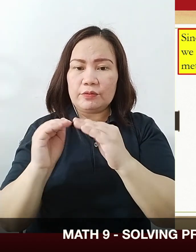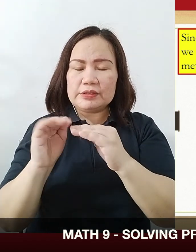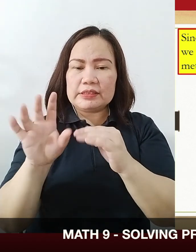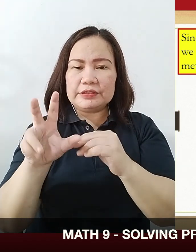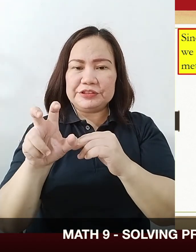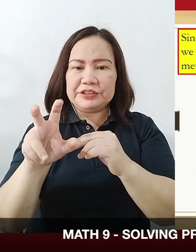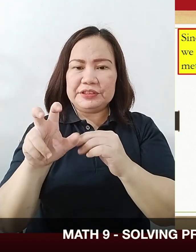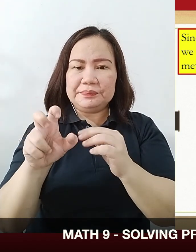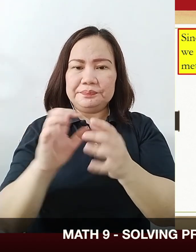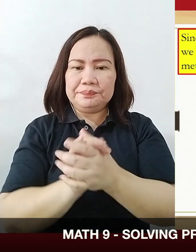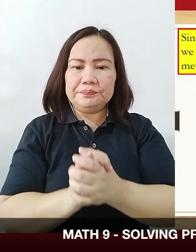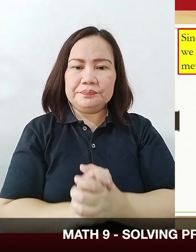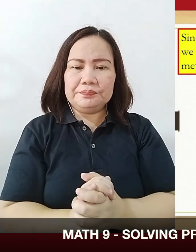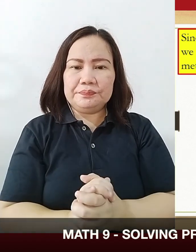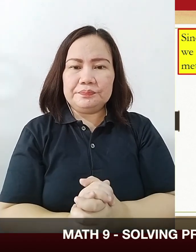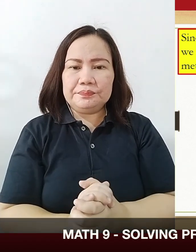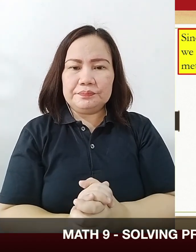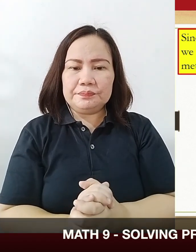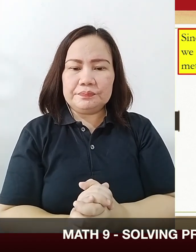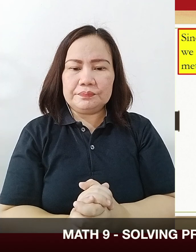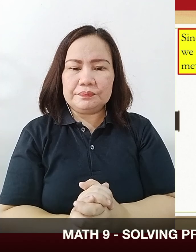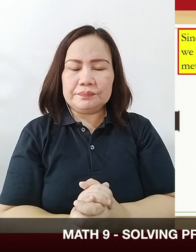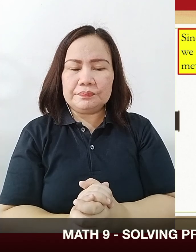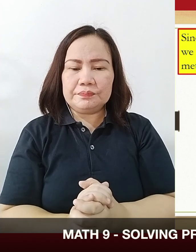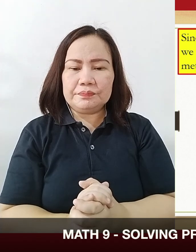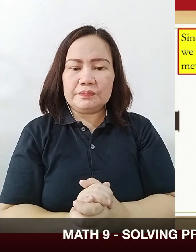yung inclined ramp. Okay? And then,